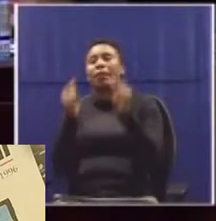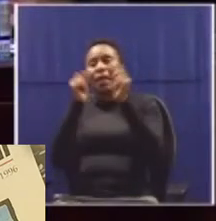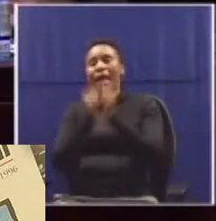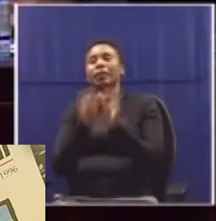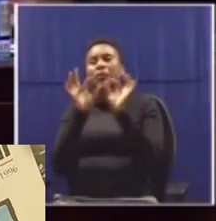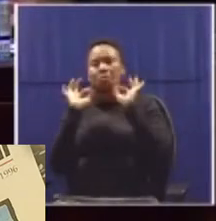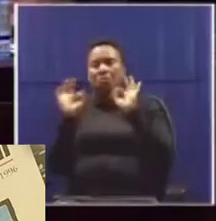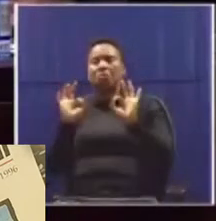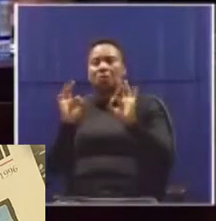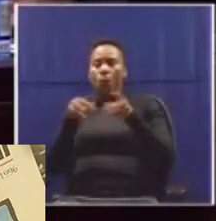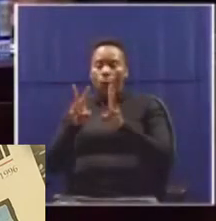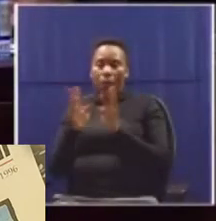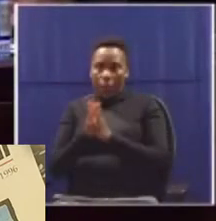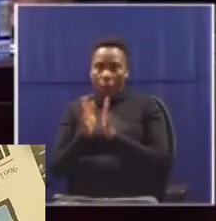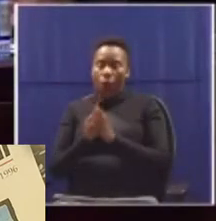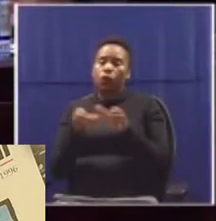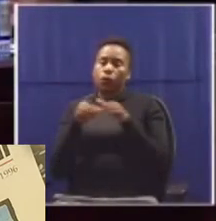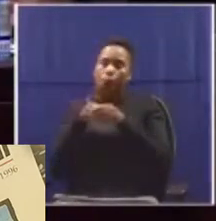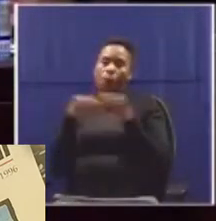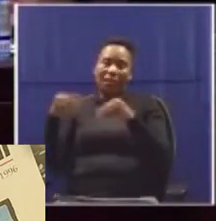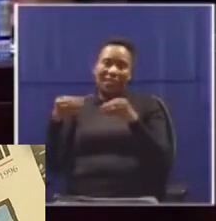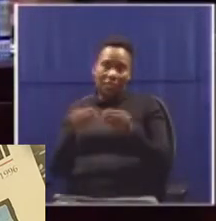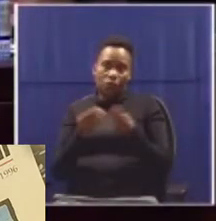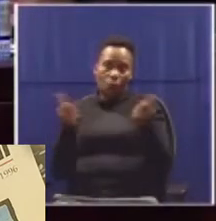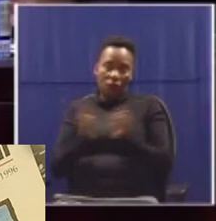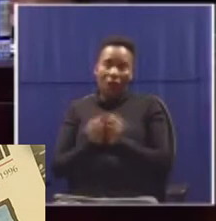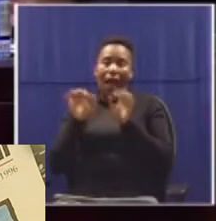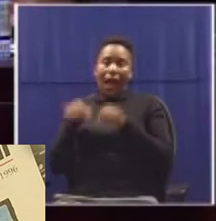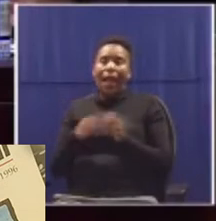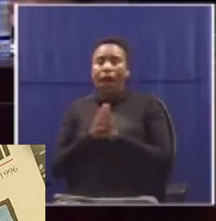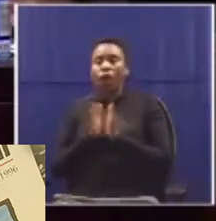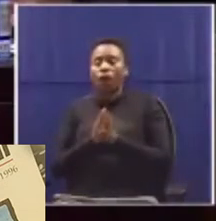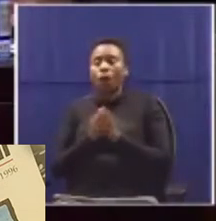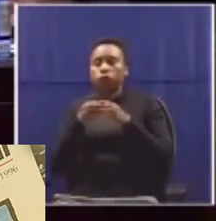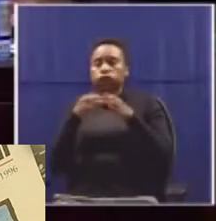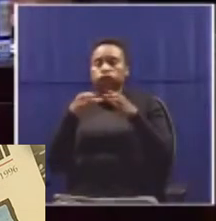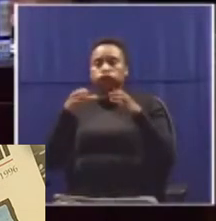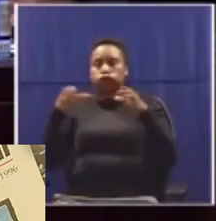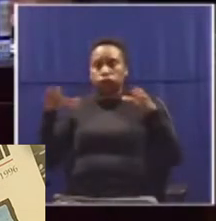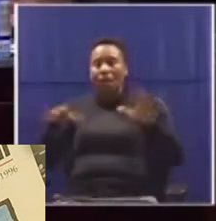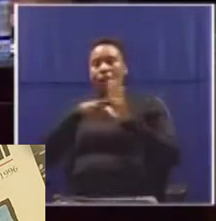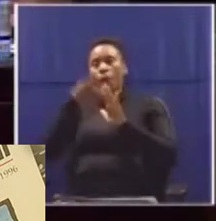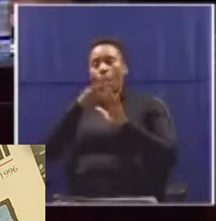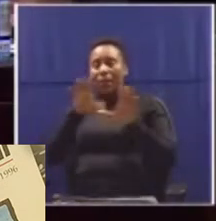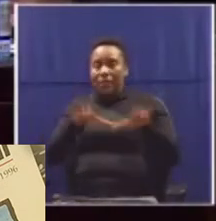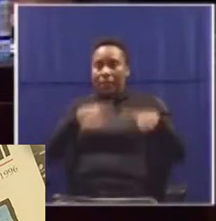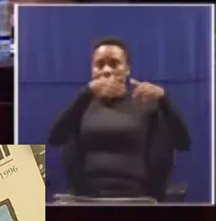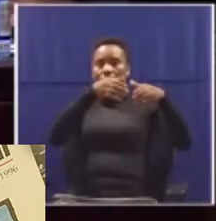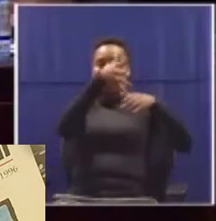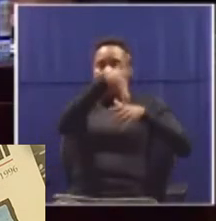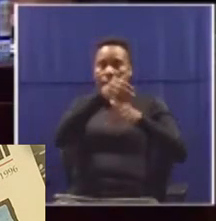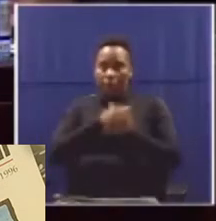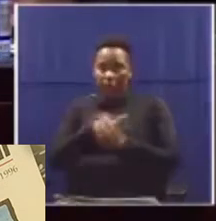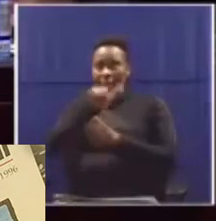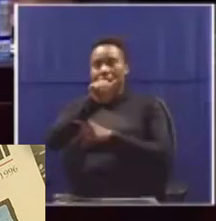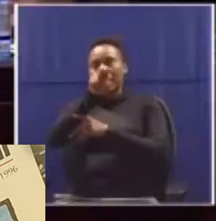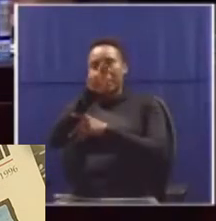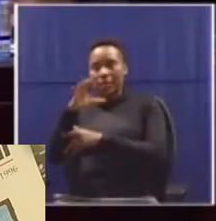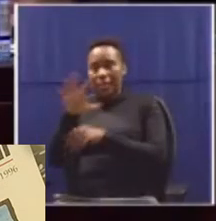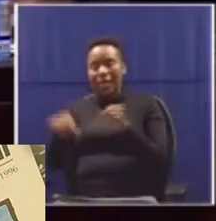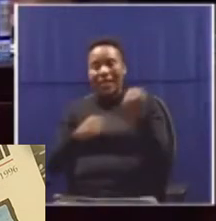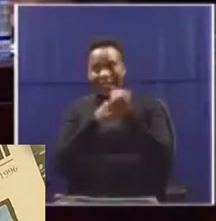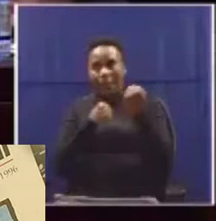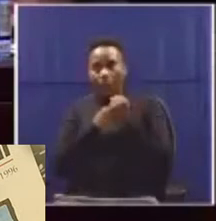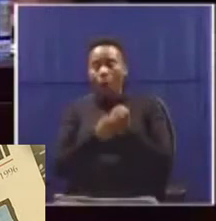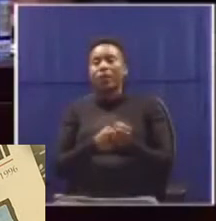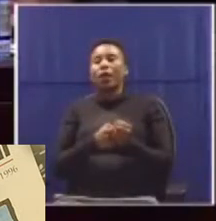complaint by small business will allow for the growth and development of the sector the ANC support the